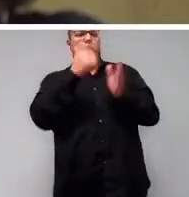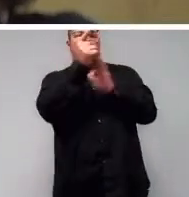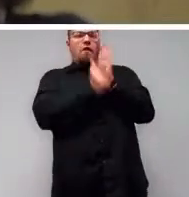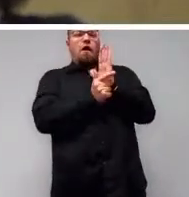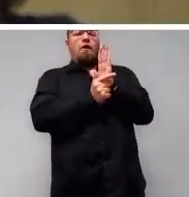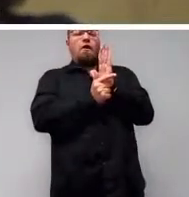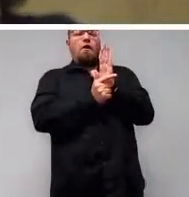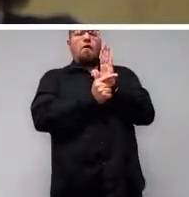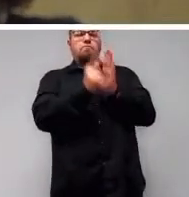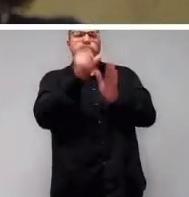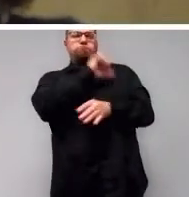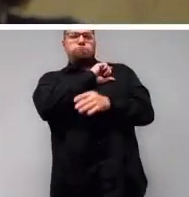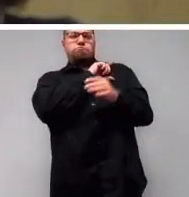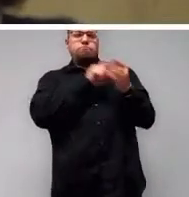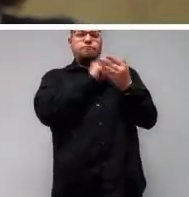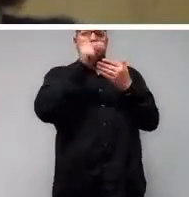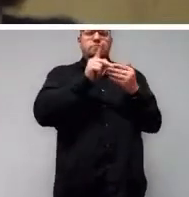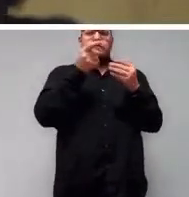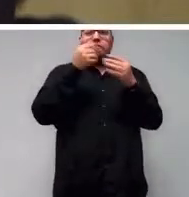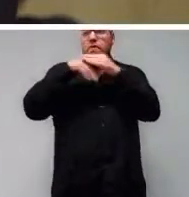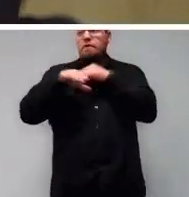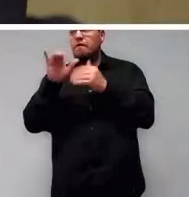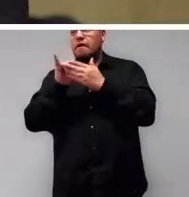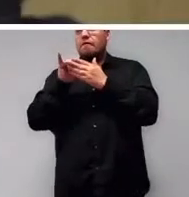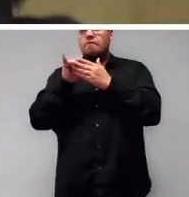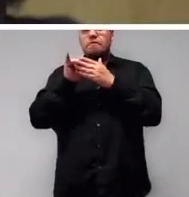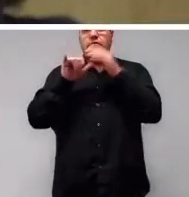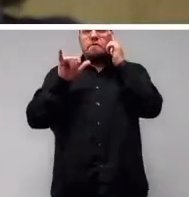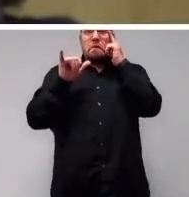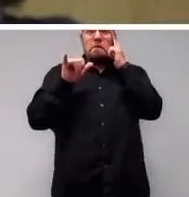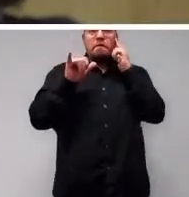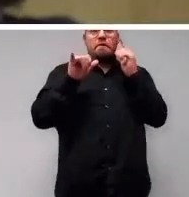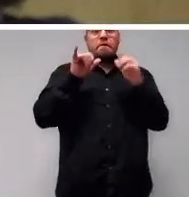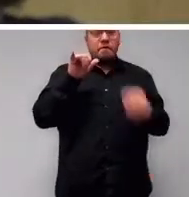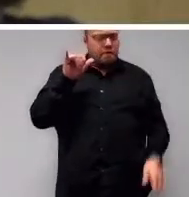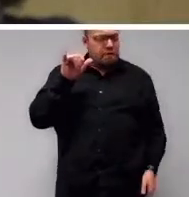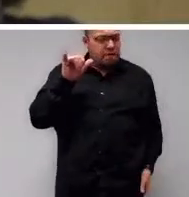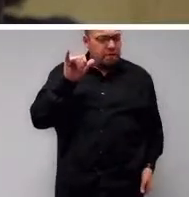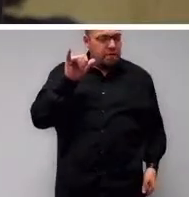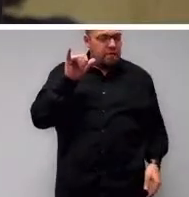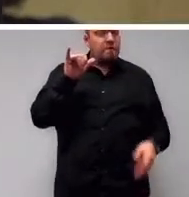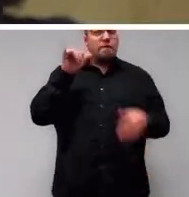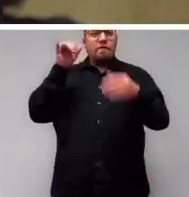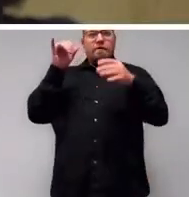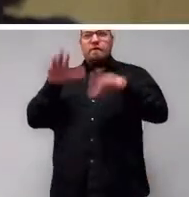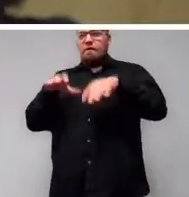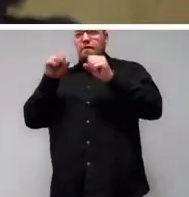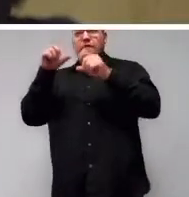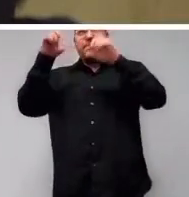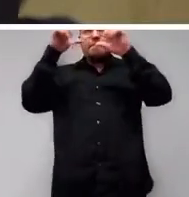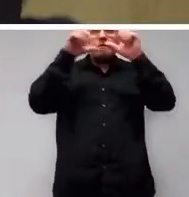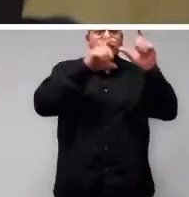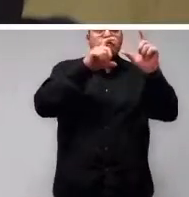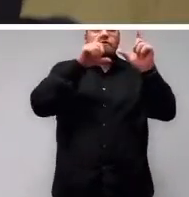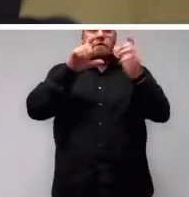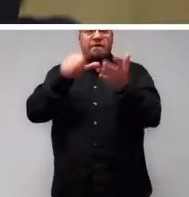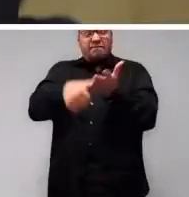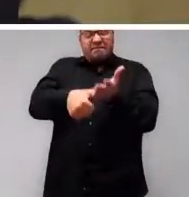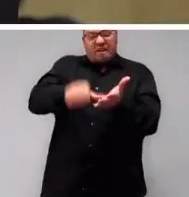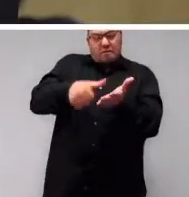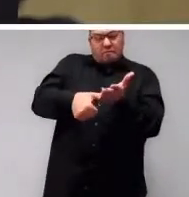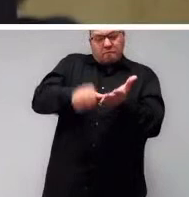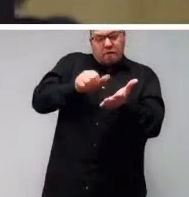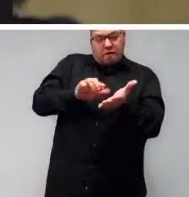program, they might walk into their criminal justice class and there's a crime scene. So there they are, they're taking photos, lifting fingerprints, bagging and